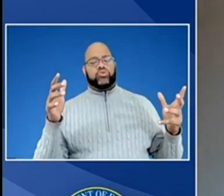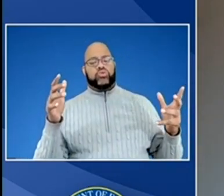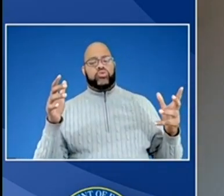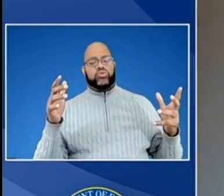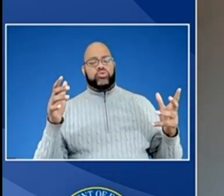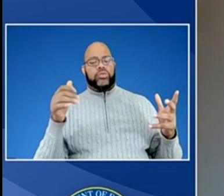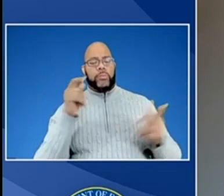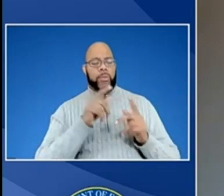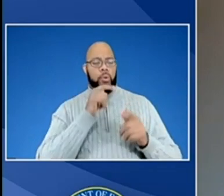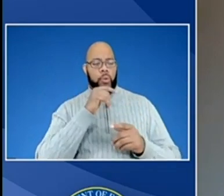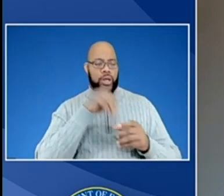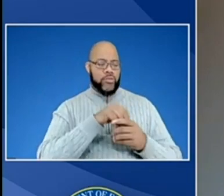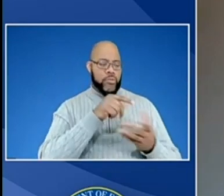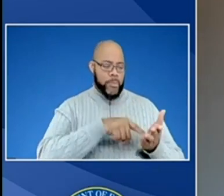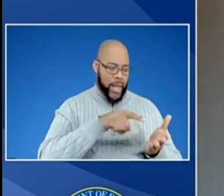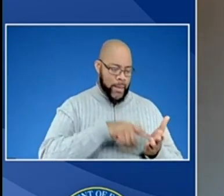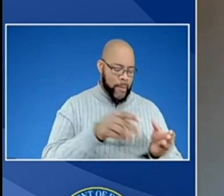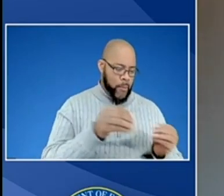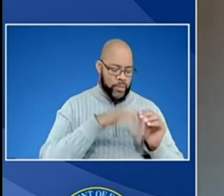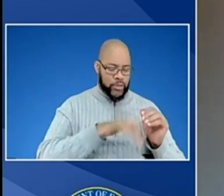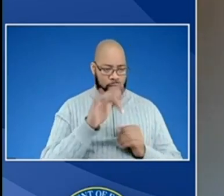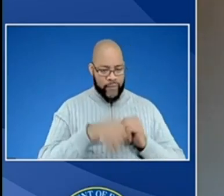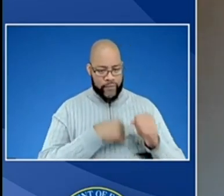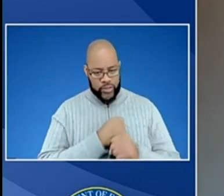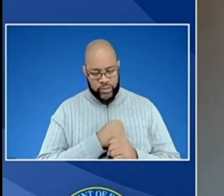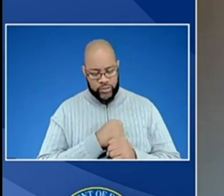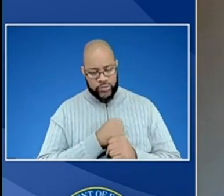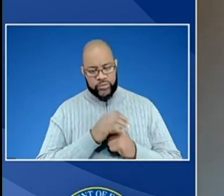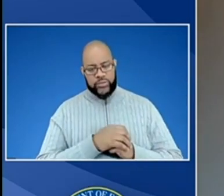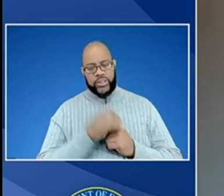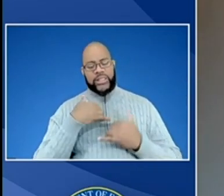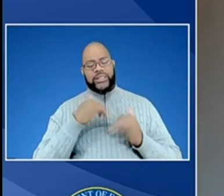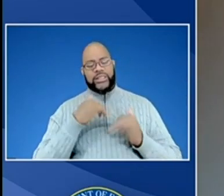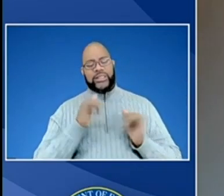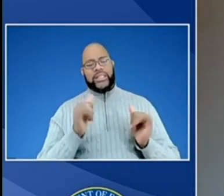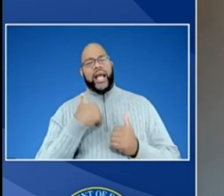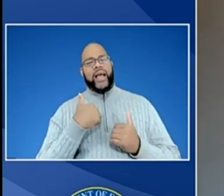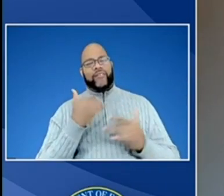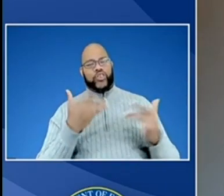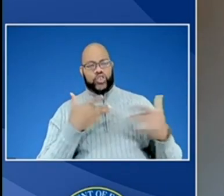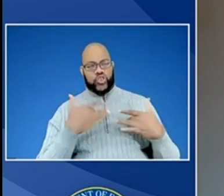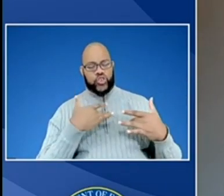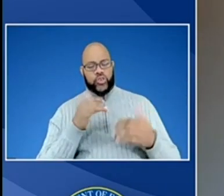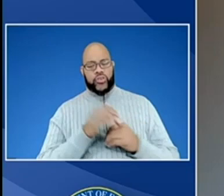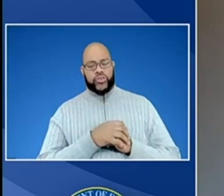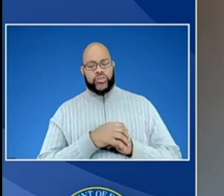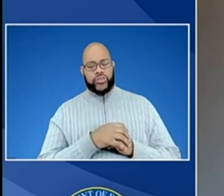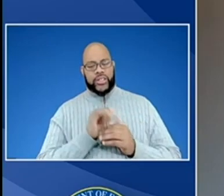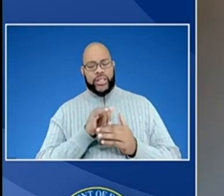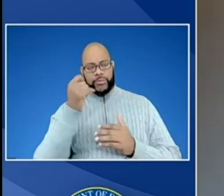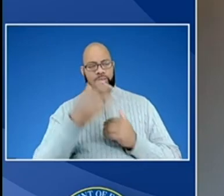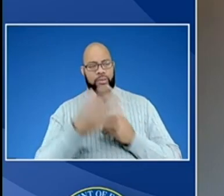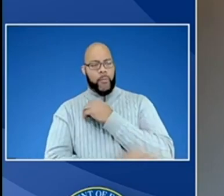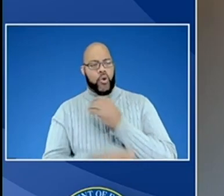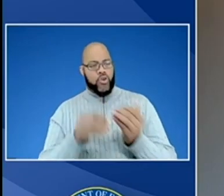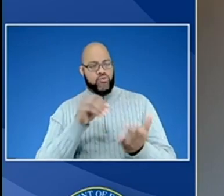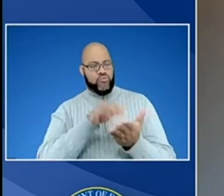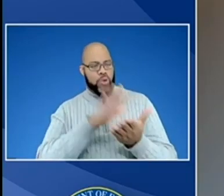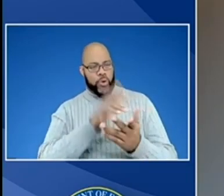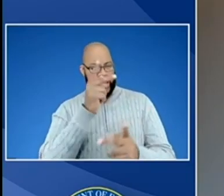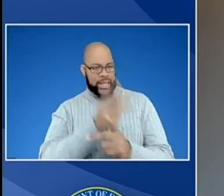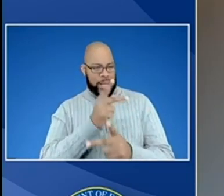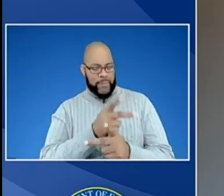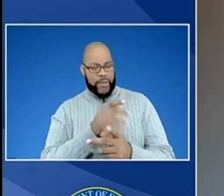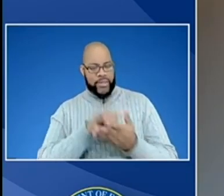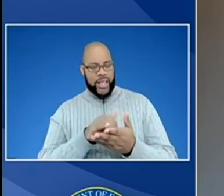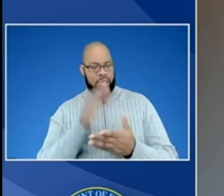folks who have been in repayment for more than 25 years. I still have a concern that due to poor record keeping, that there